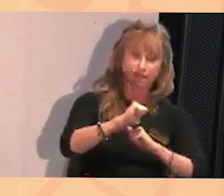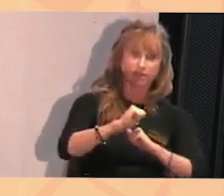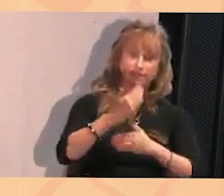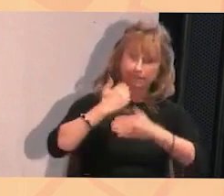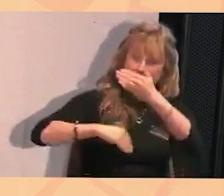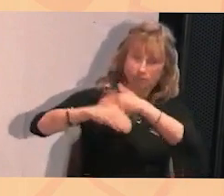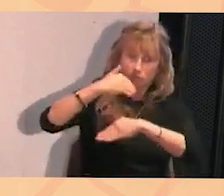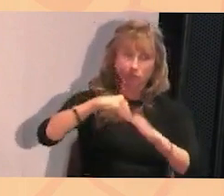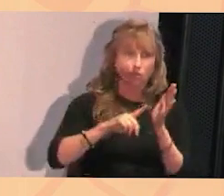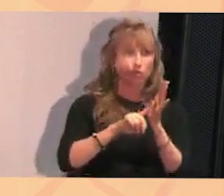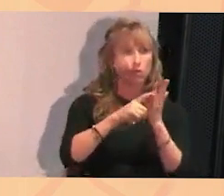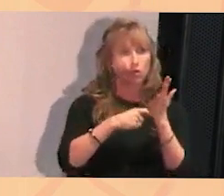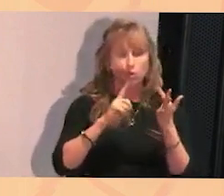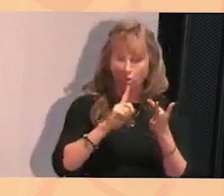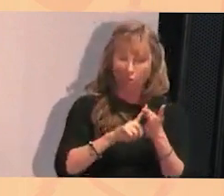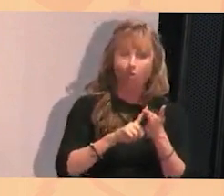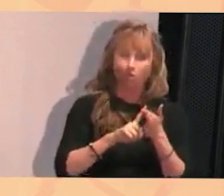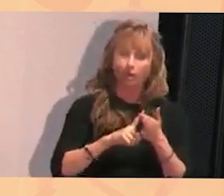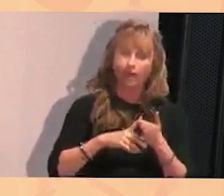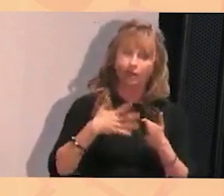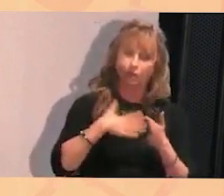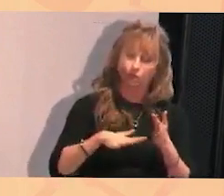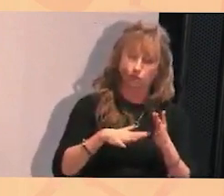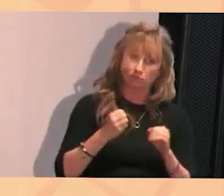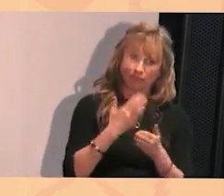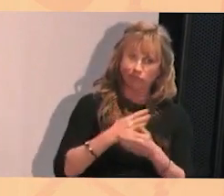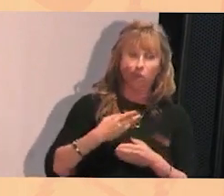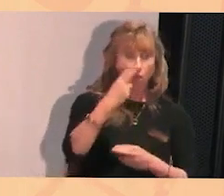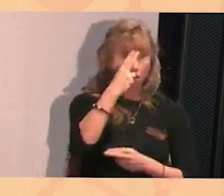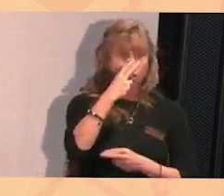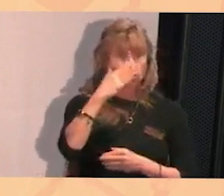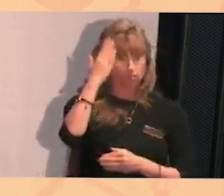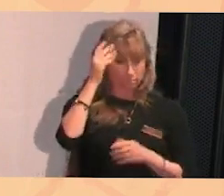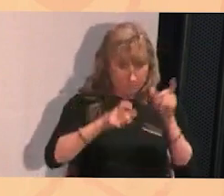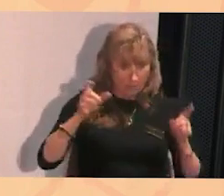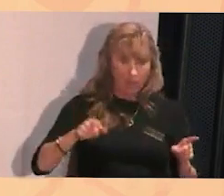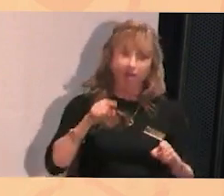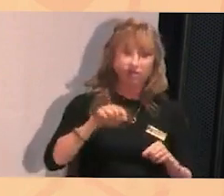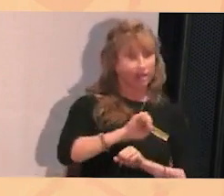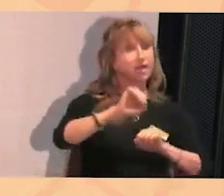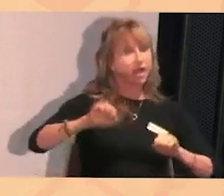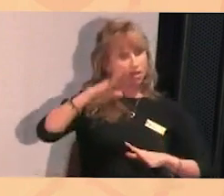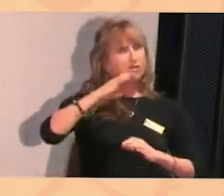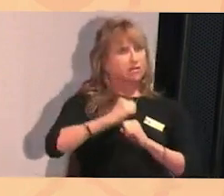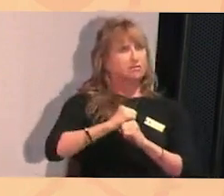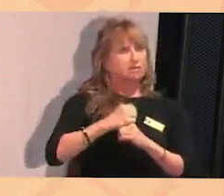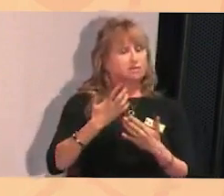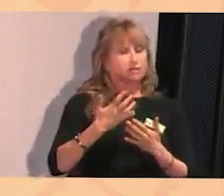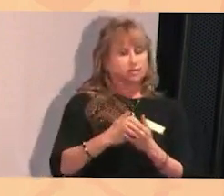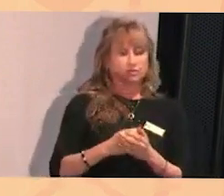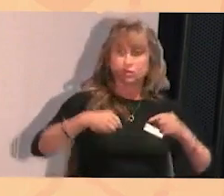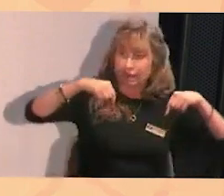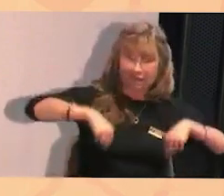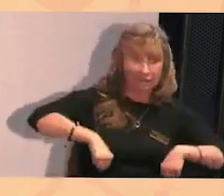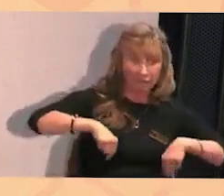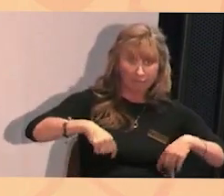respect and understanding that the old people are our government. With the 2022 Purumpa Gathering, we wish to